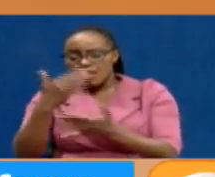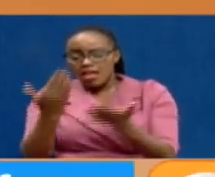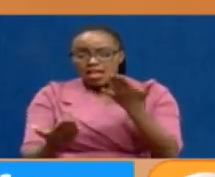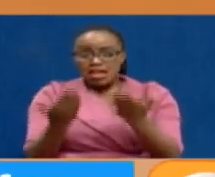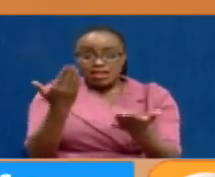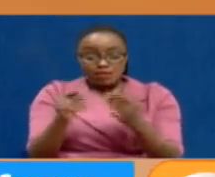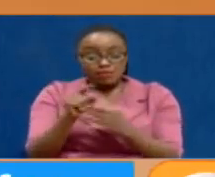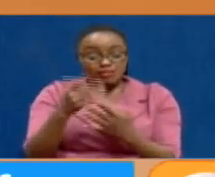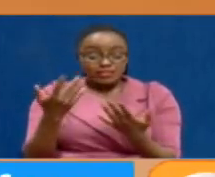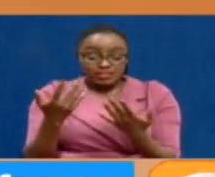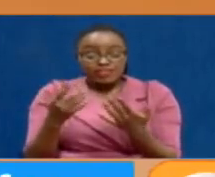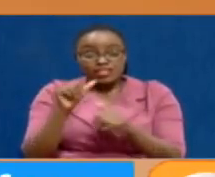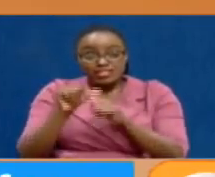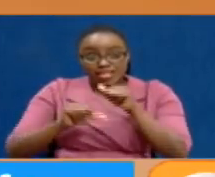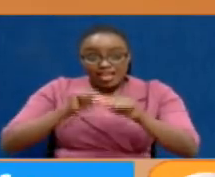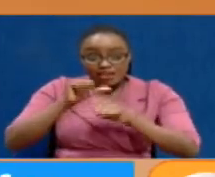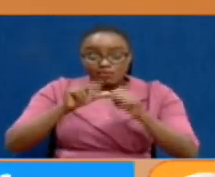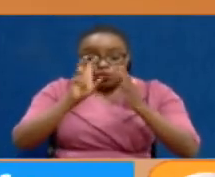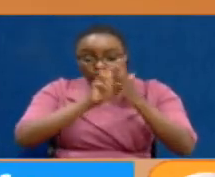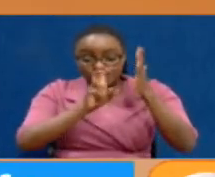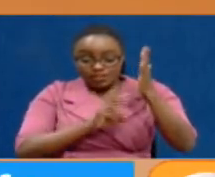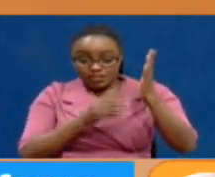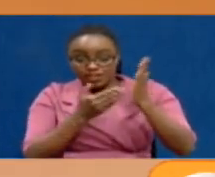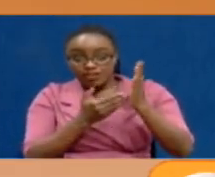this is very scientific. I was reading